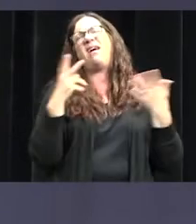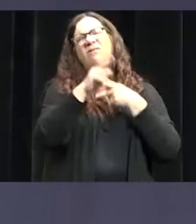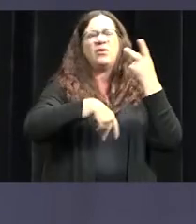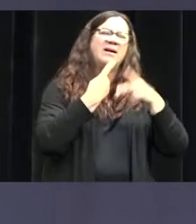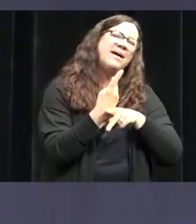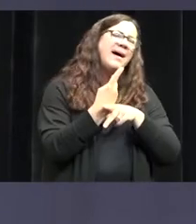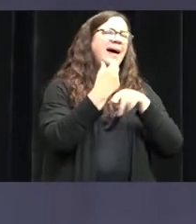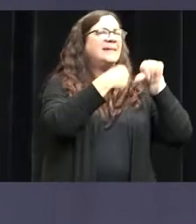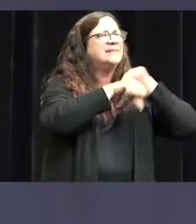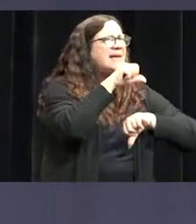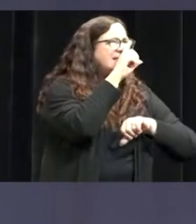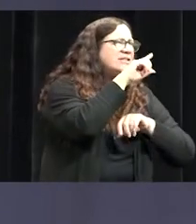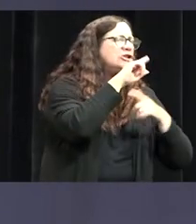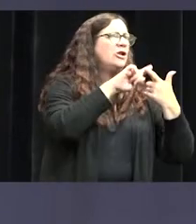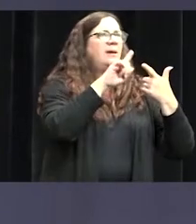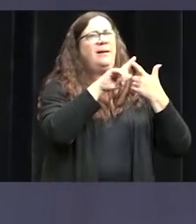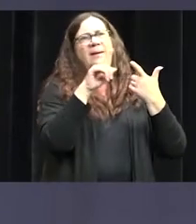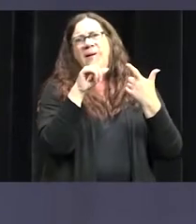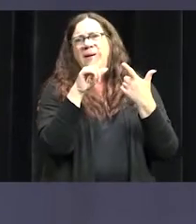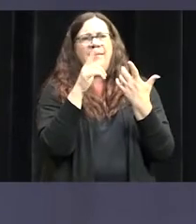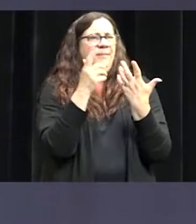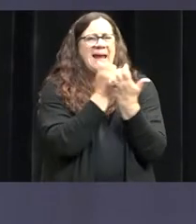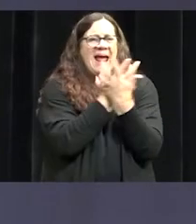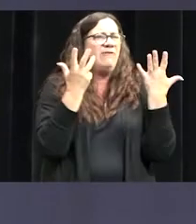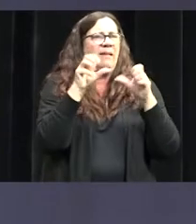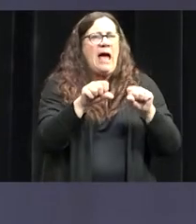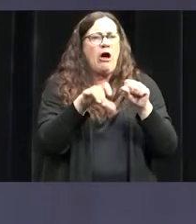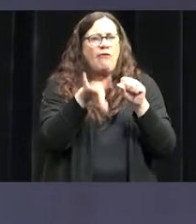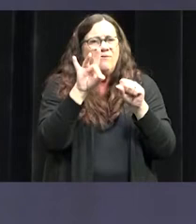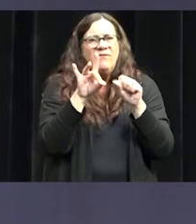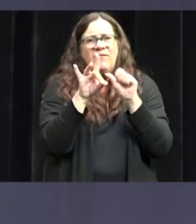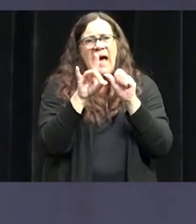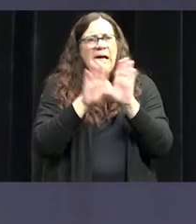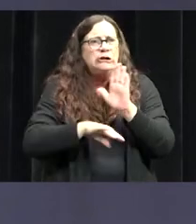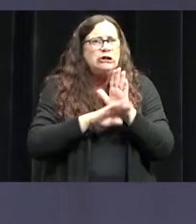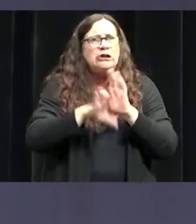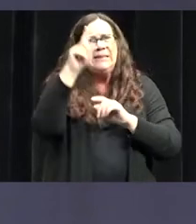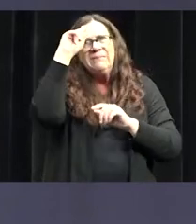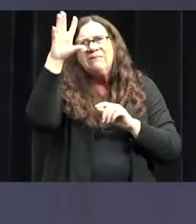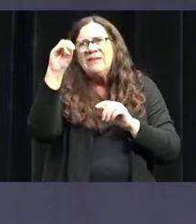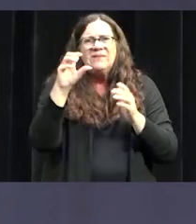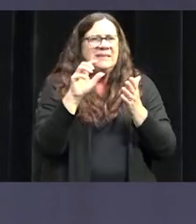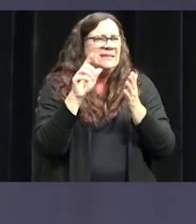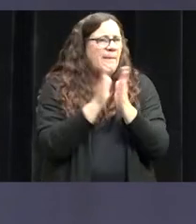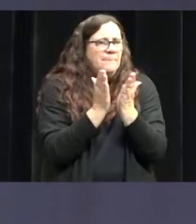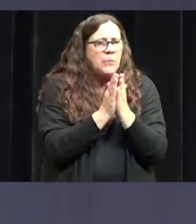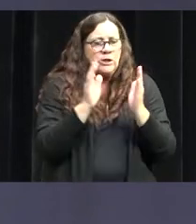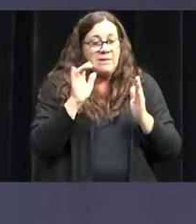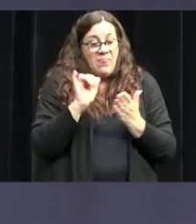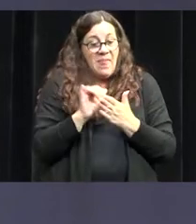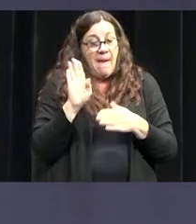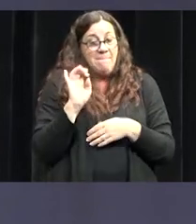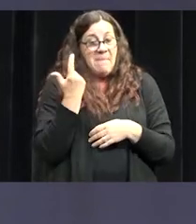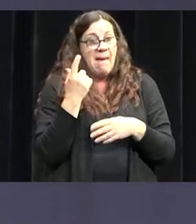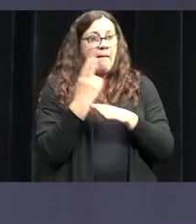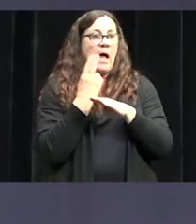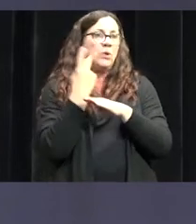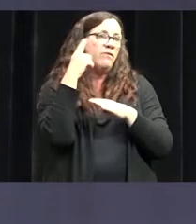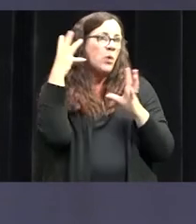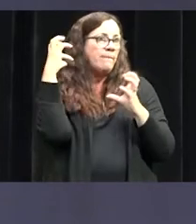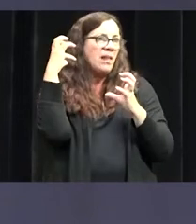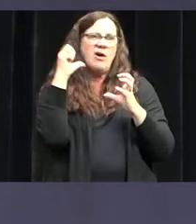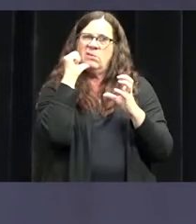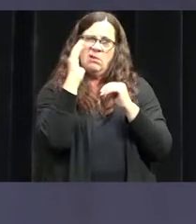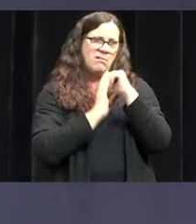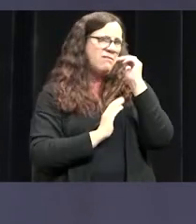snag for 50 cents at the local library i used that bag as a very uncomfortable pillow many nights